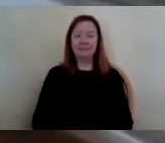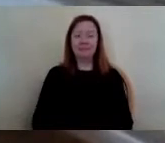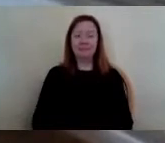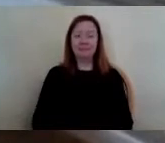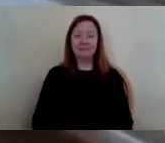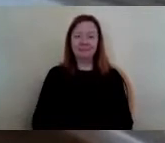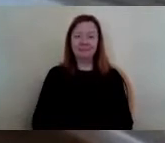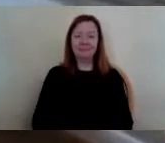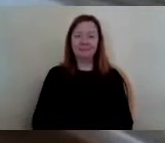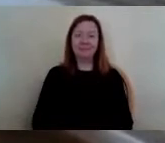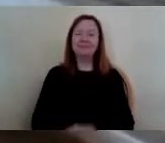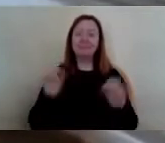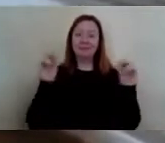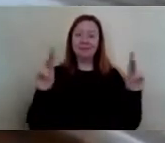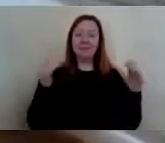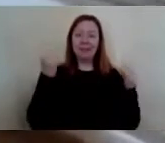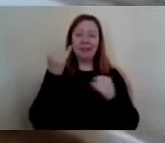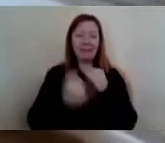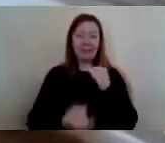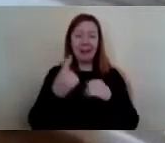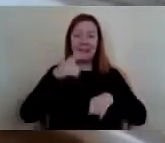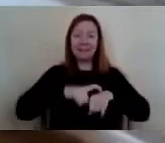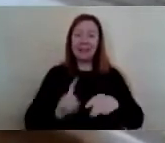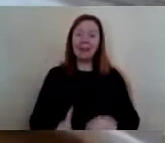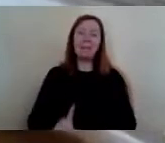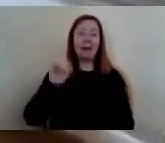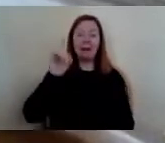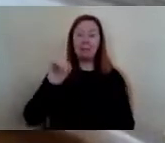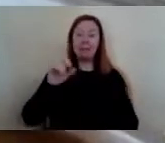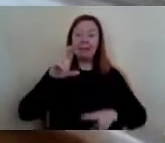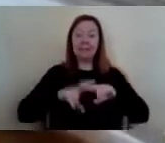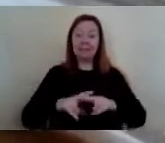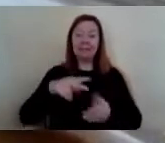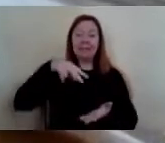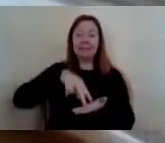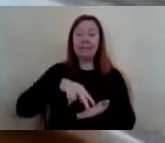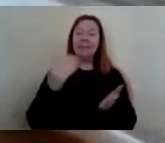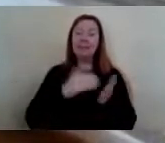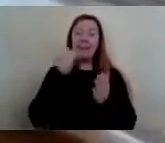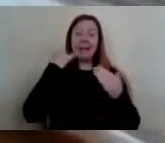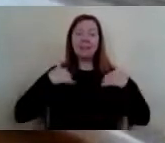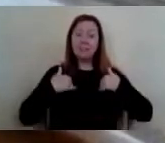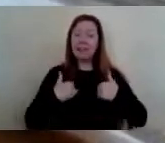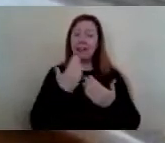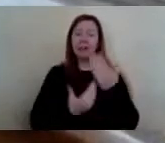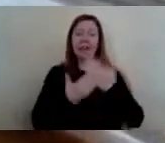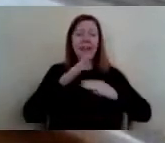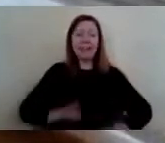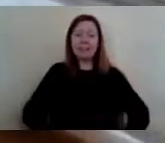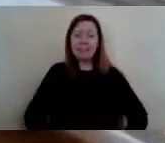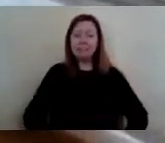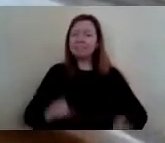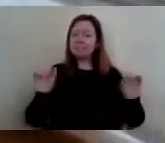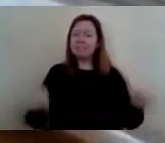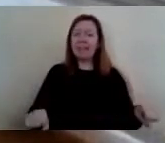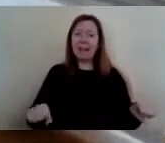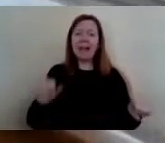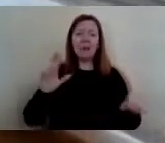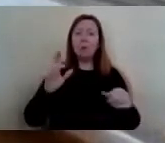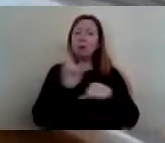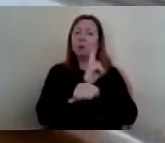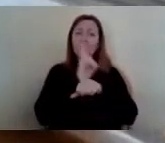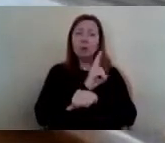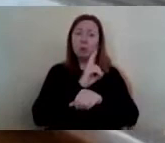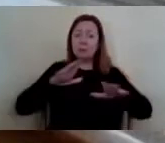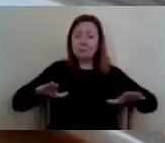in and down. All right, last time we're gonna do those five sit to stands. Again, if you're getting tired, put those hands on your thighs or even use your chair,